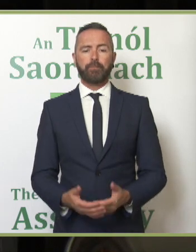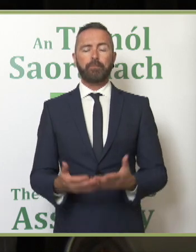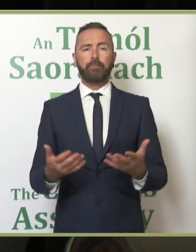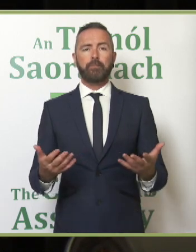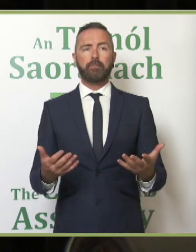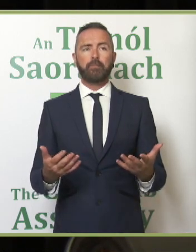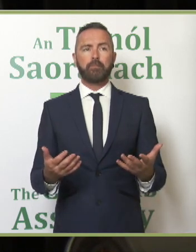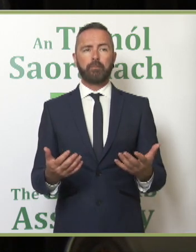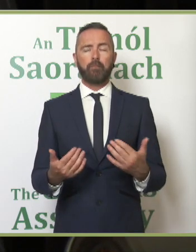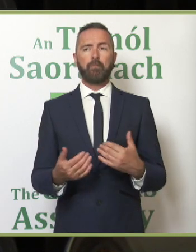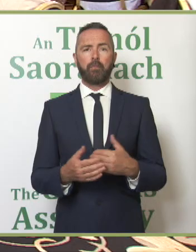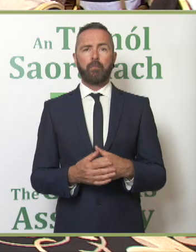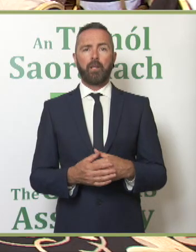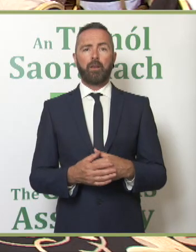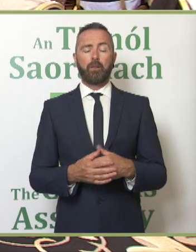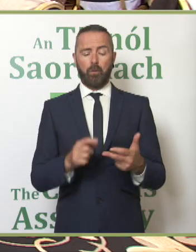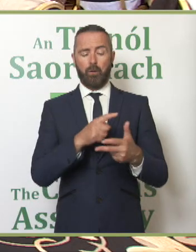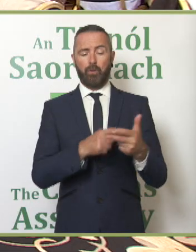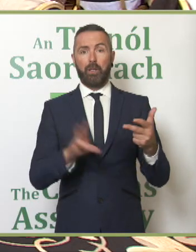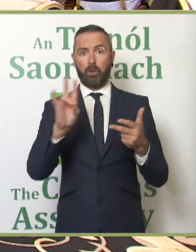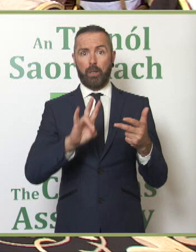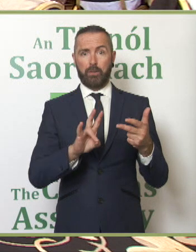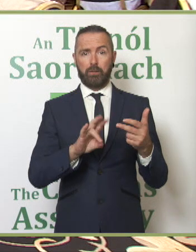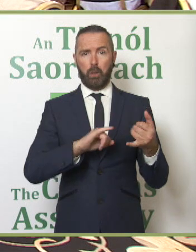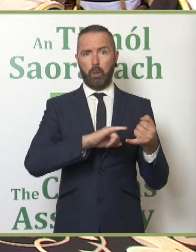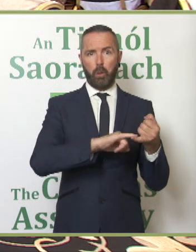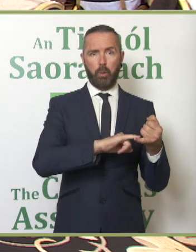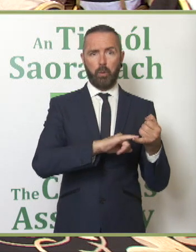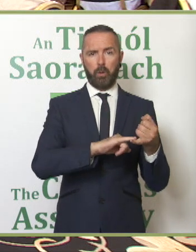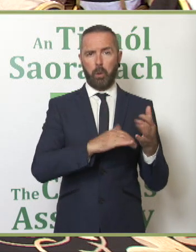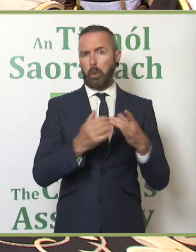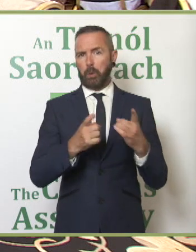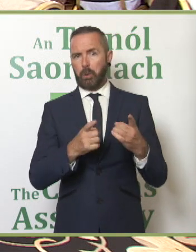as well as answering the simple three questions and describing,